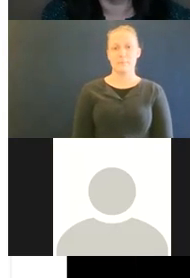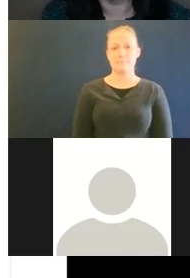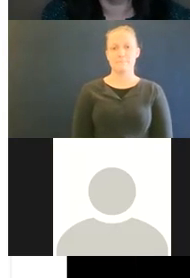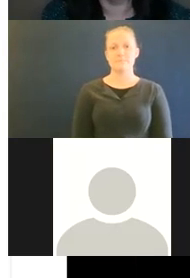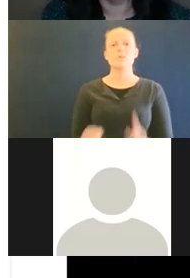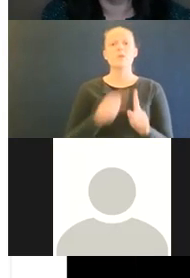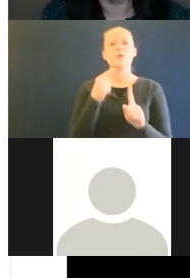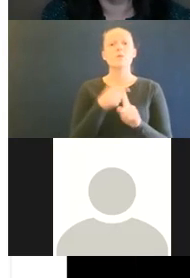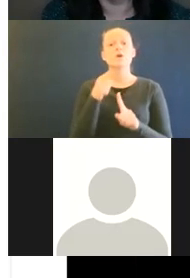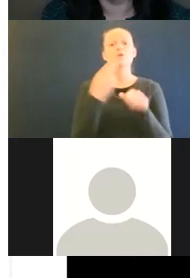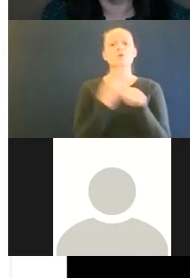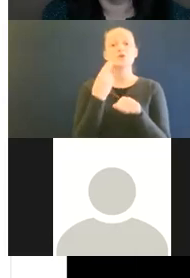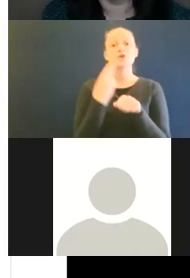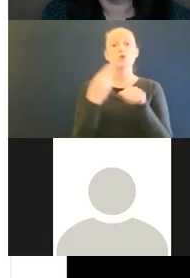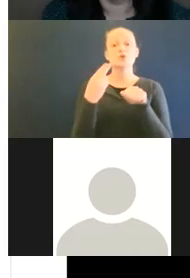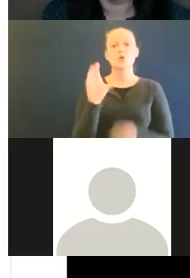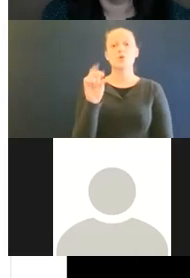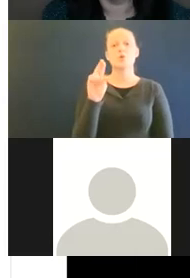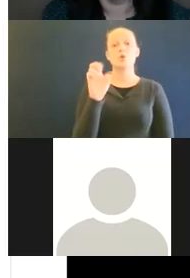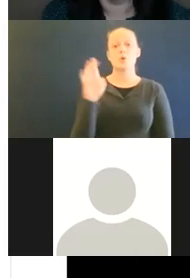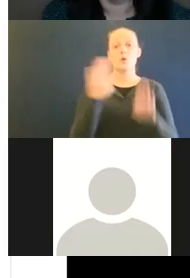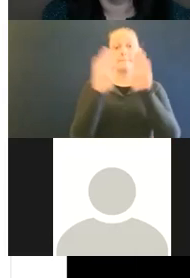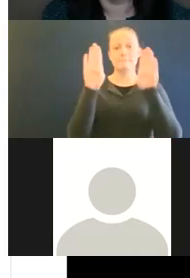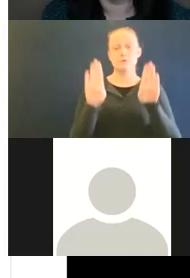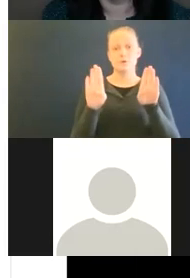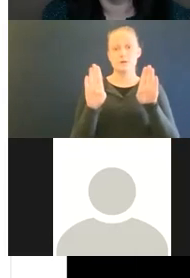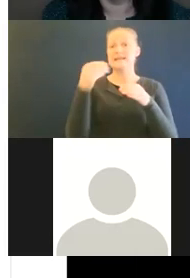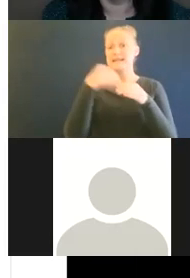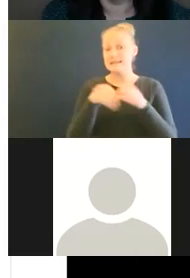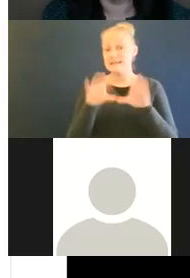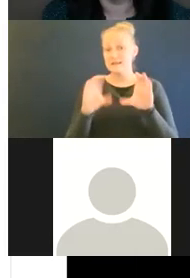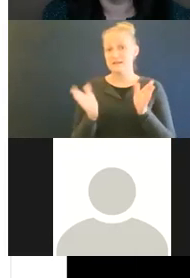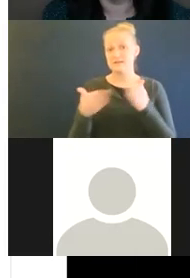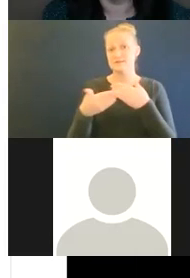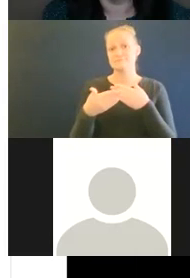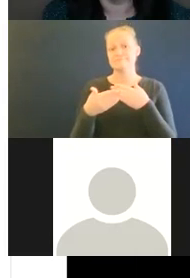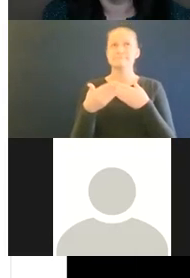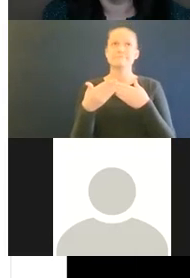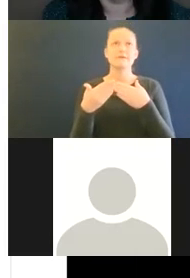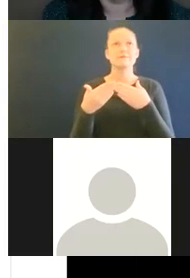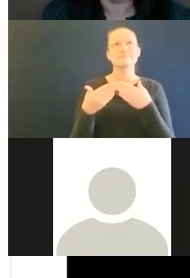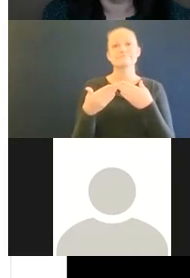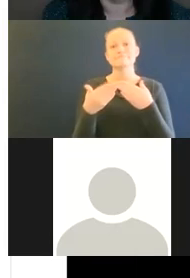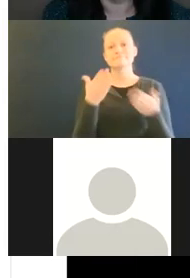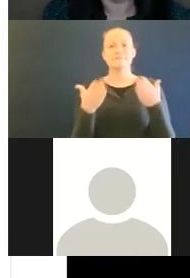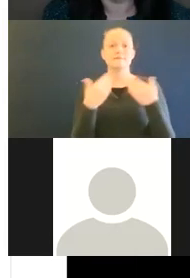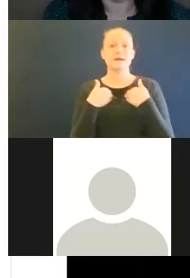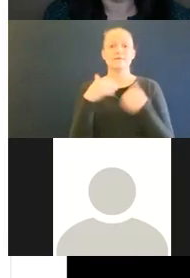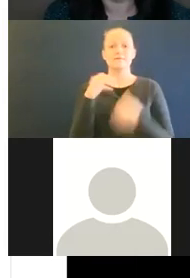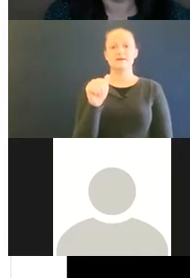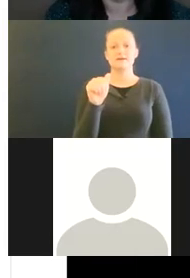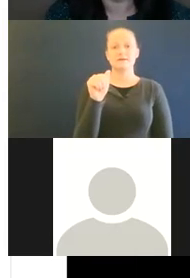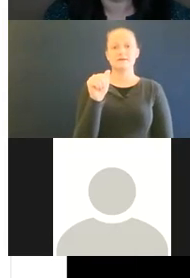using a core board like this in a classroom, let's say we have a good amount of AAC